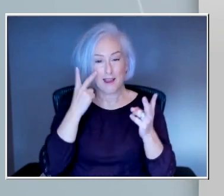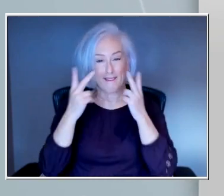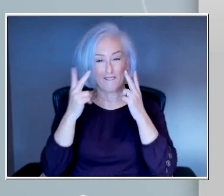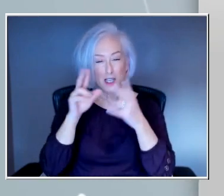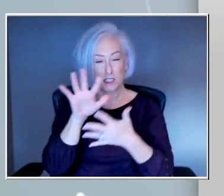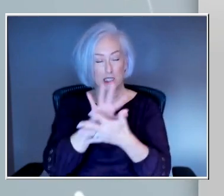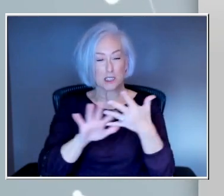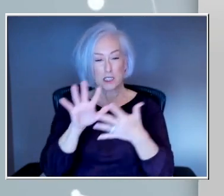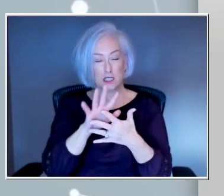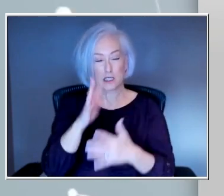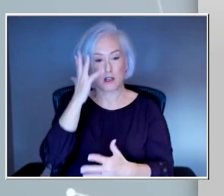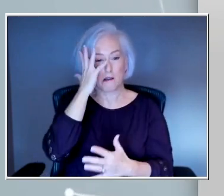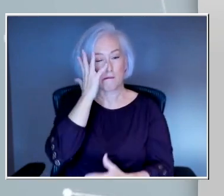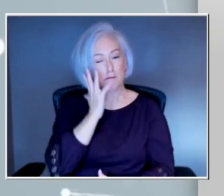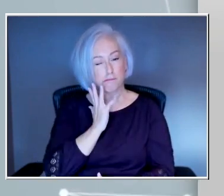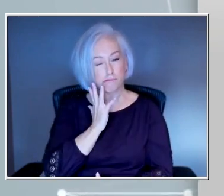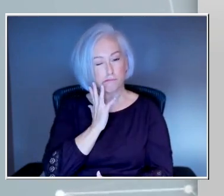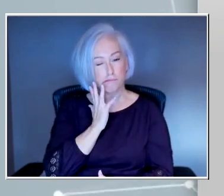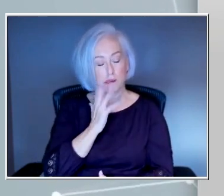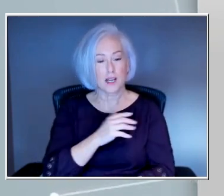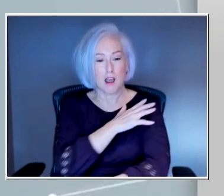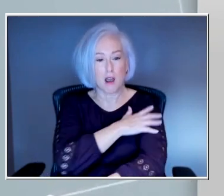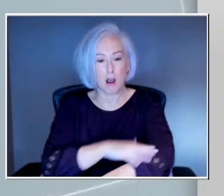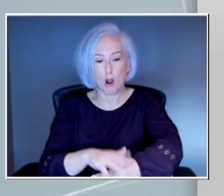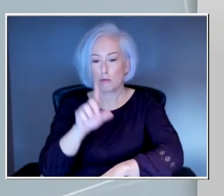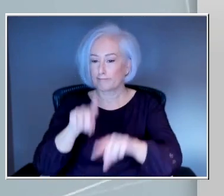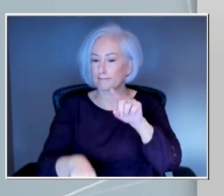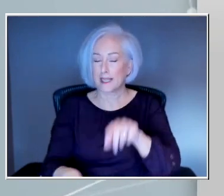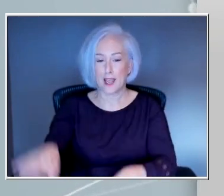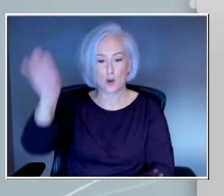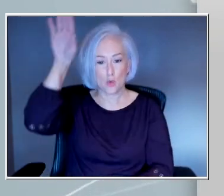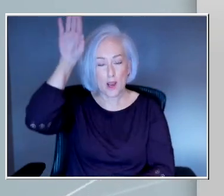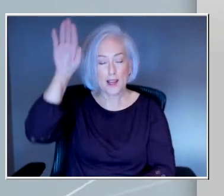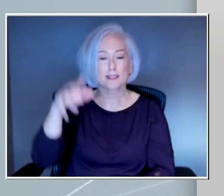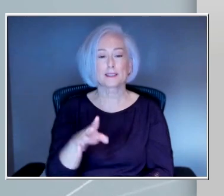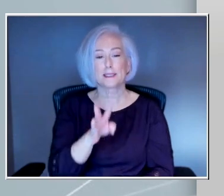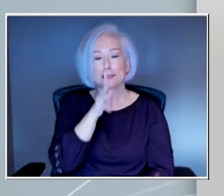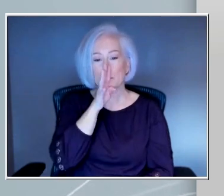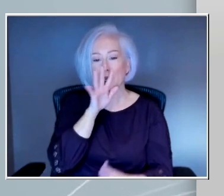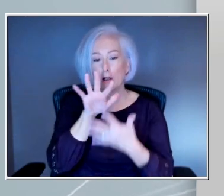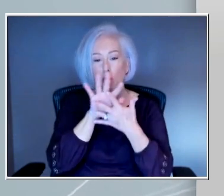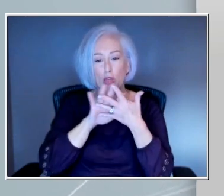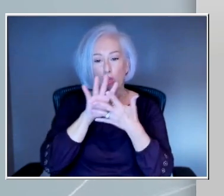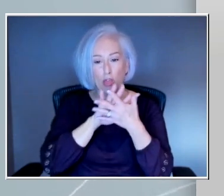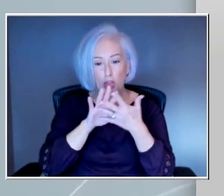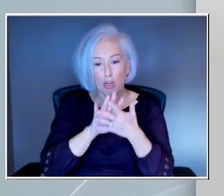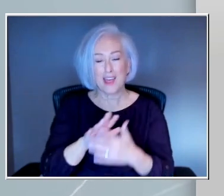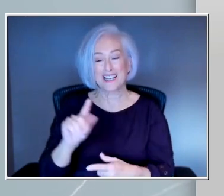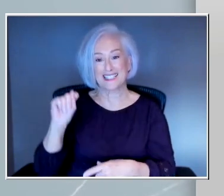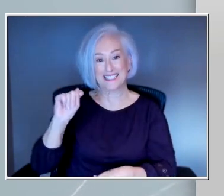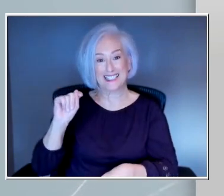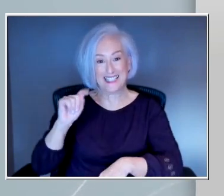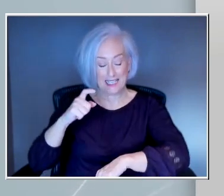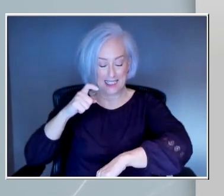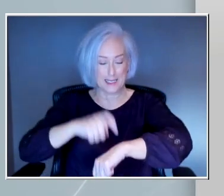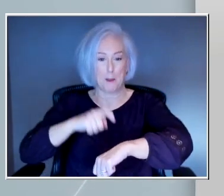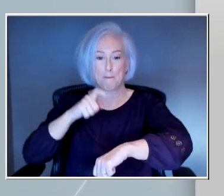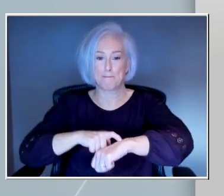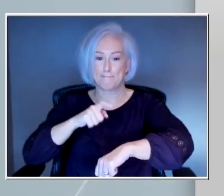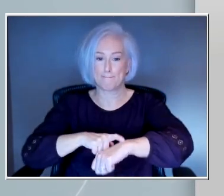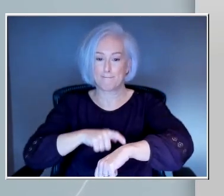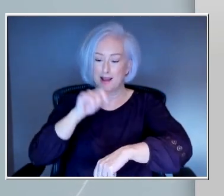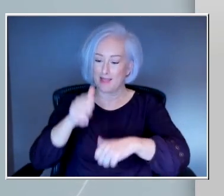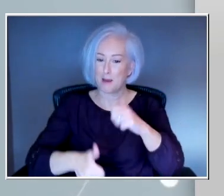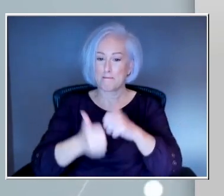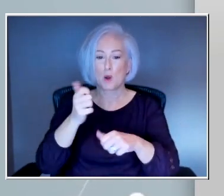drooping, arms that cannot be raised, speech problems, and then finally T, it's really the most important, time, because time is of the essence, or